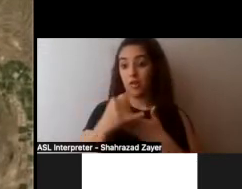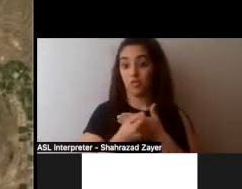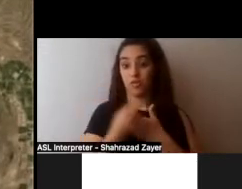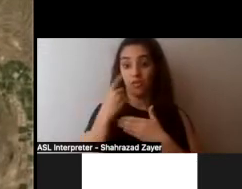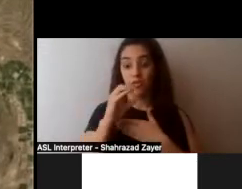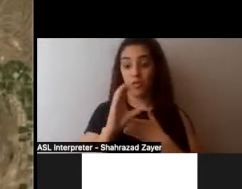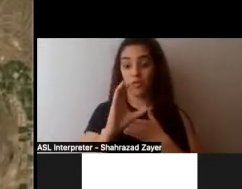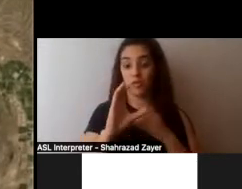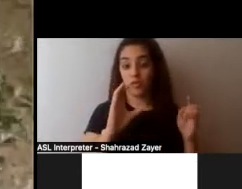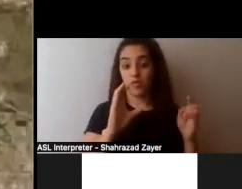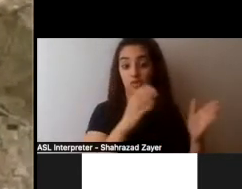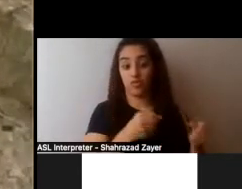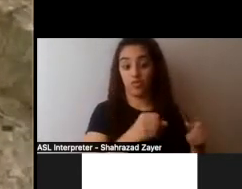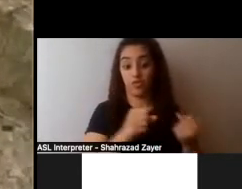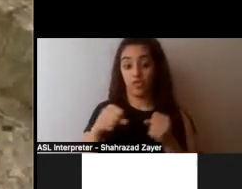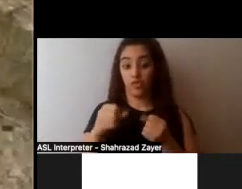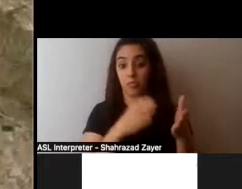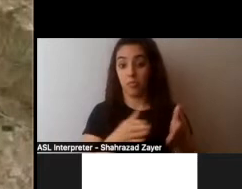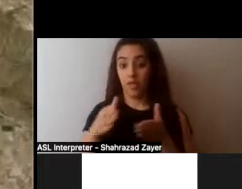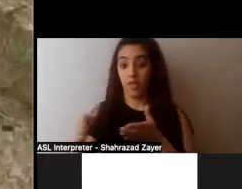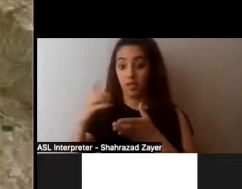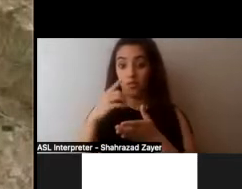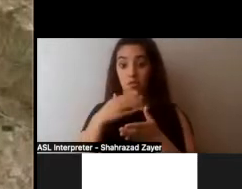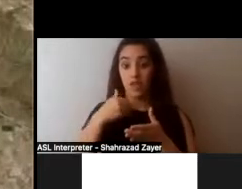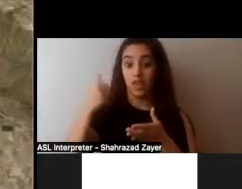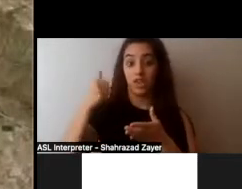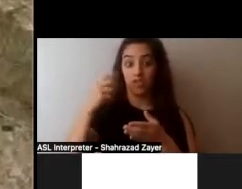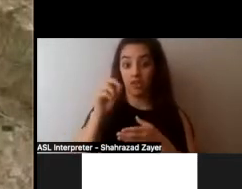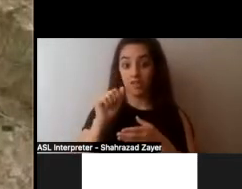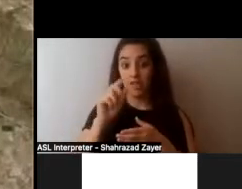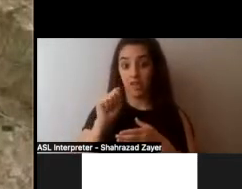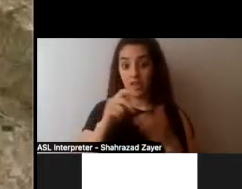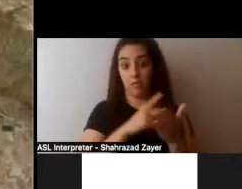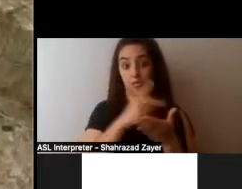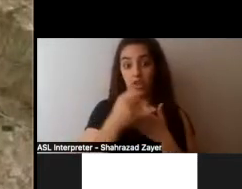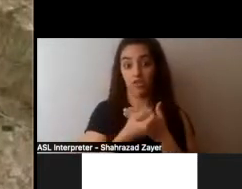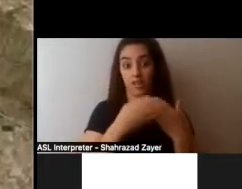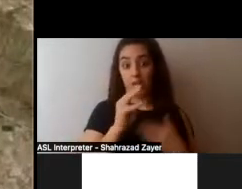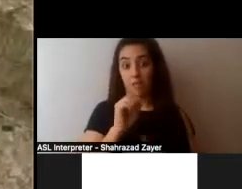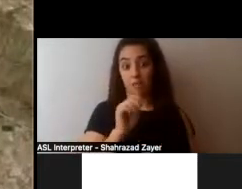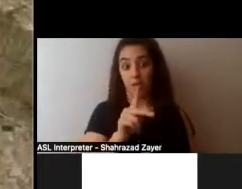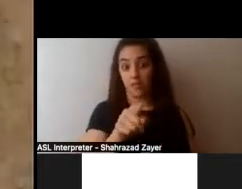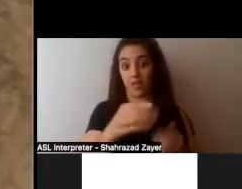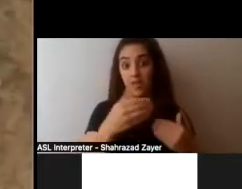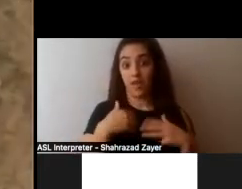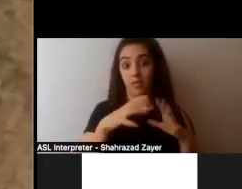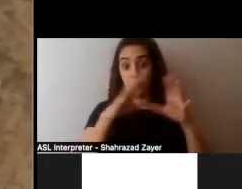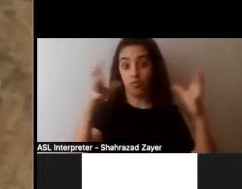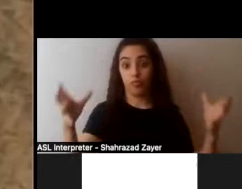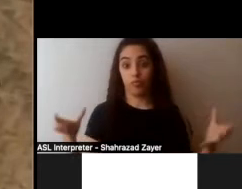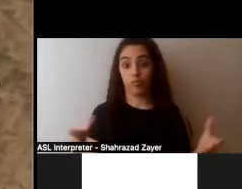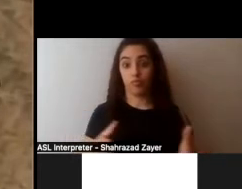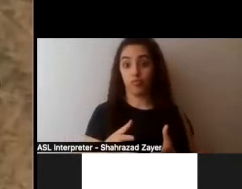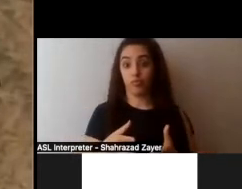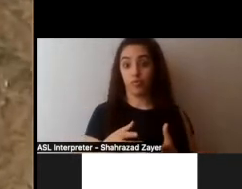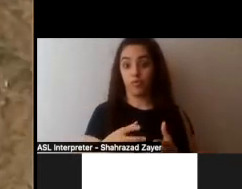for Aging Data Project map. And what you'll see is a very big overview of Orange County. And you can zoom in to an area